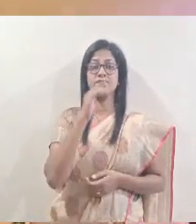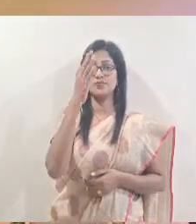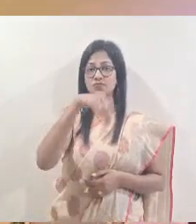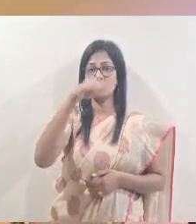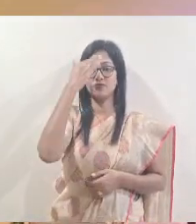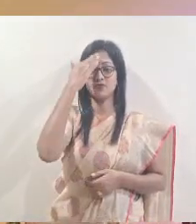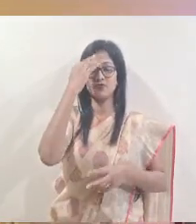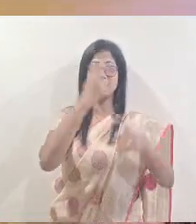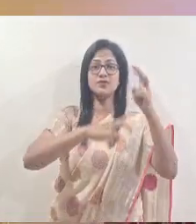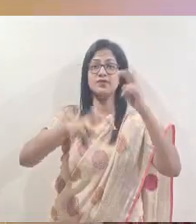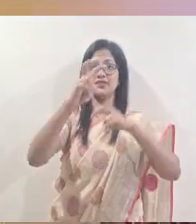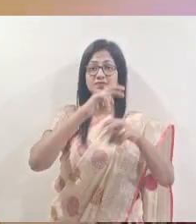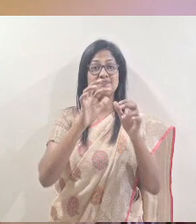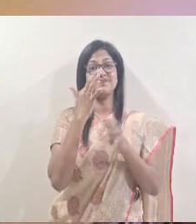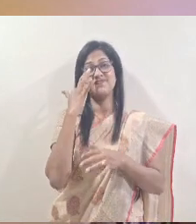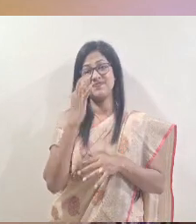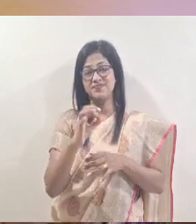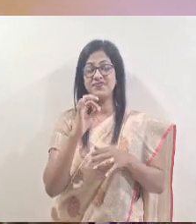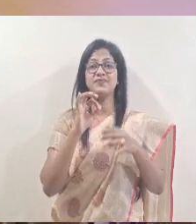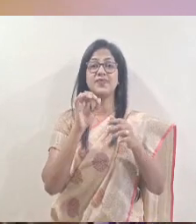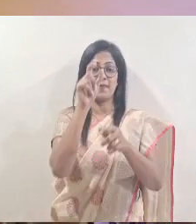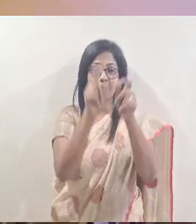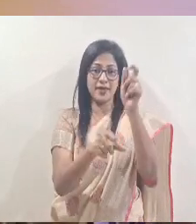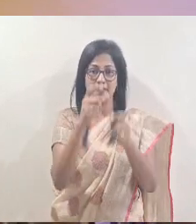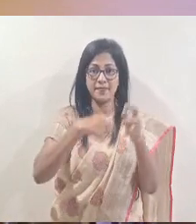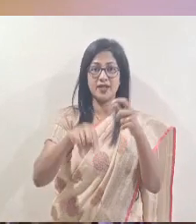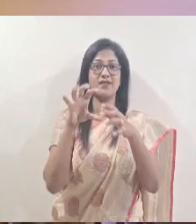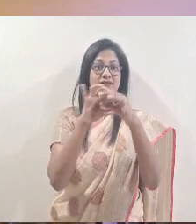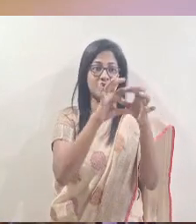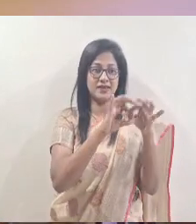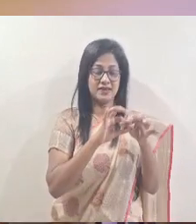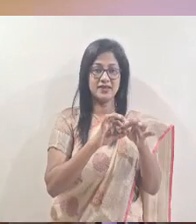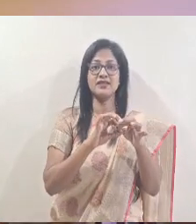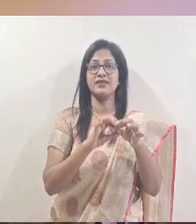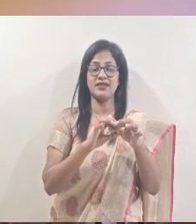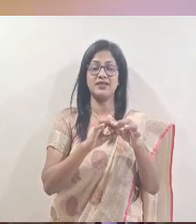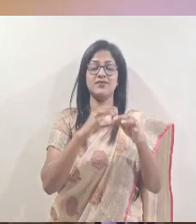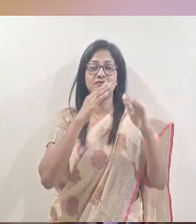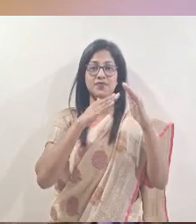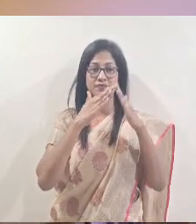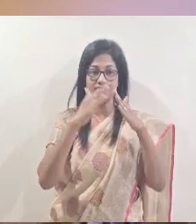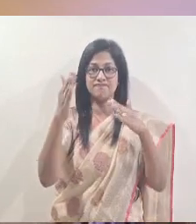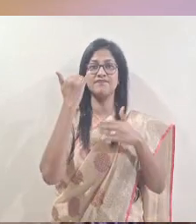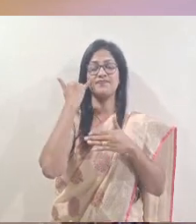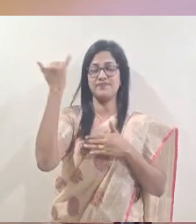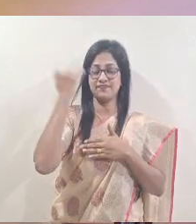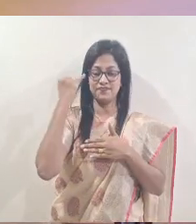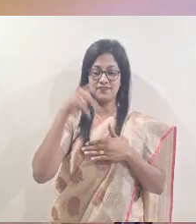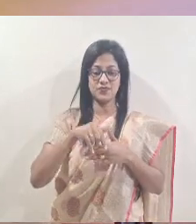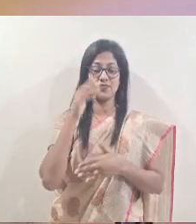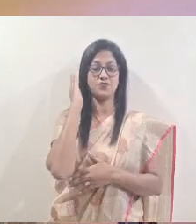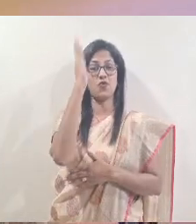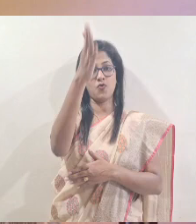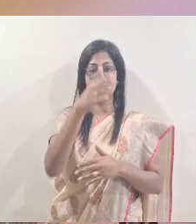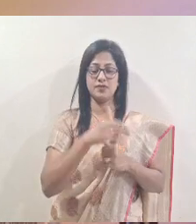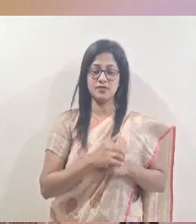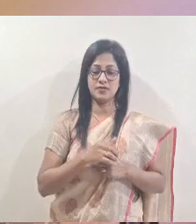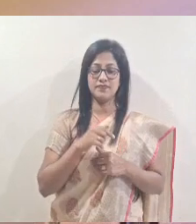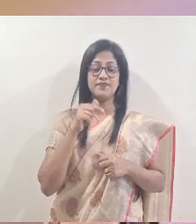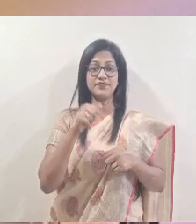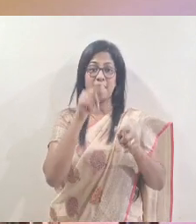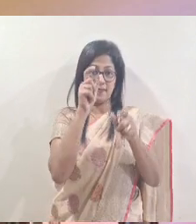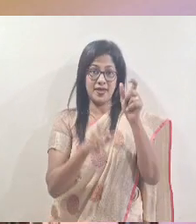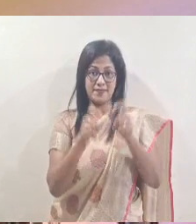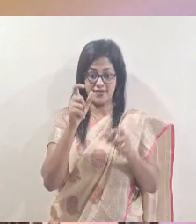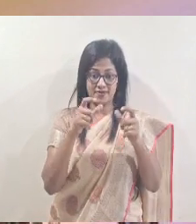So as we know, transportation is essential for connecting people, goods, and ideas over long distances in today's world.